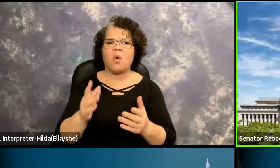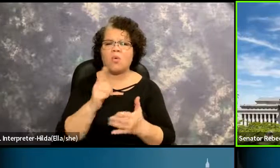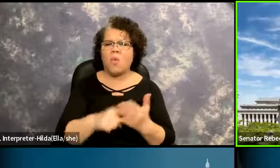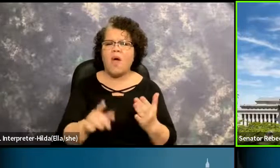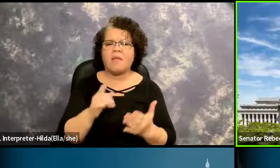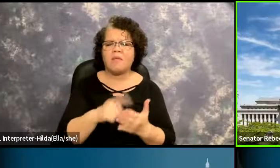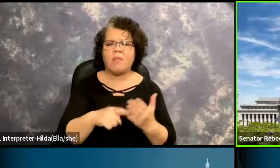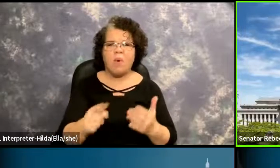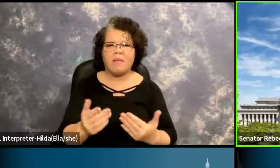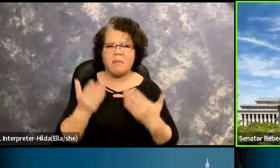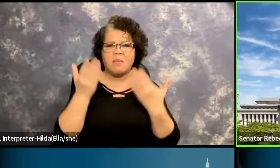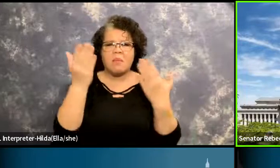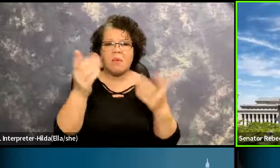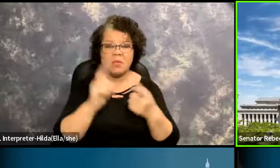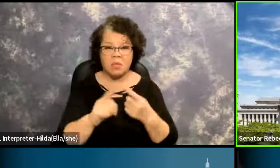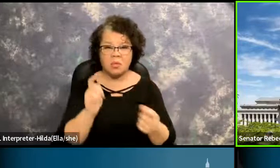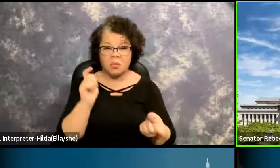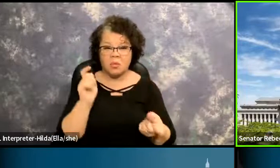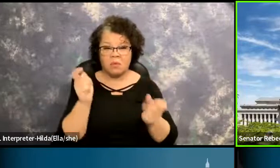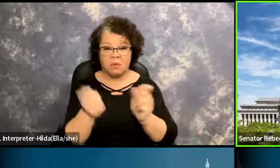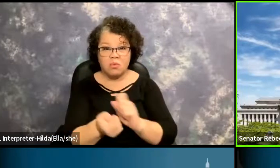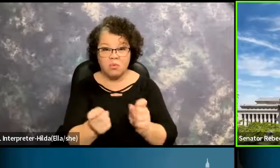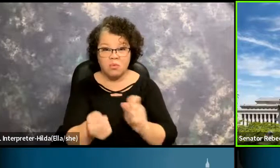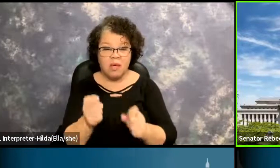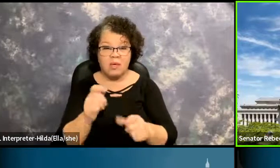for changing the way that elections happen